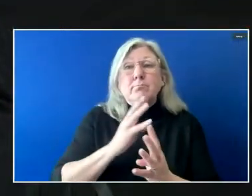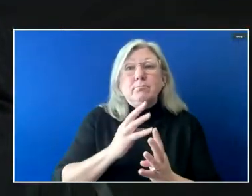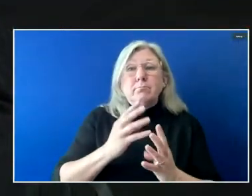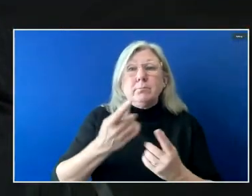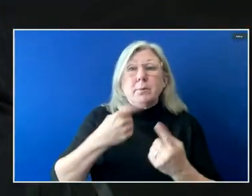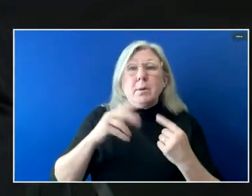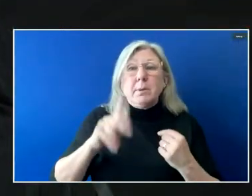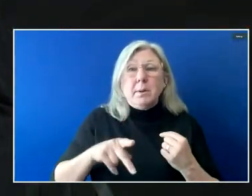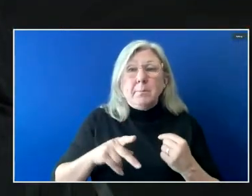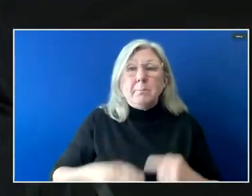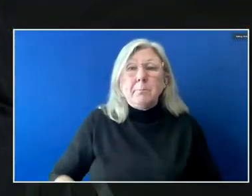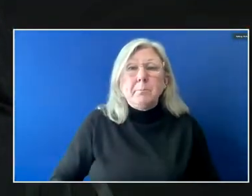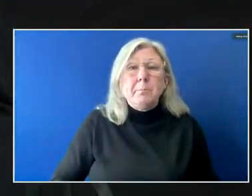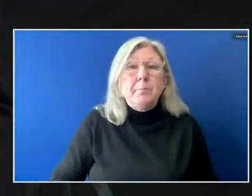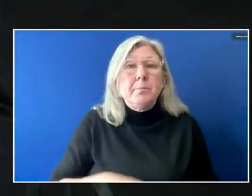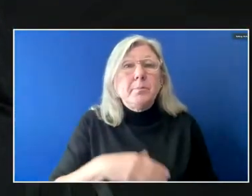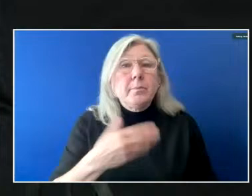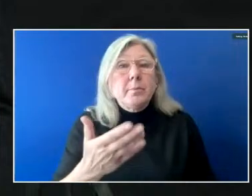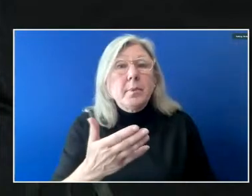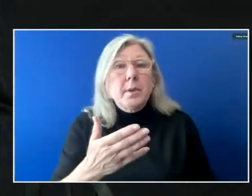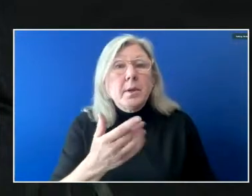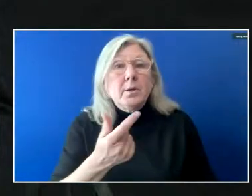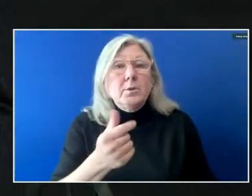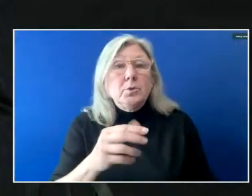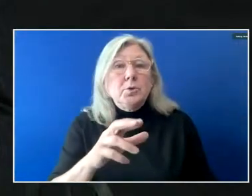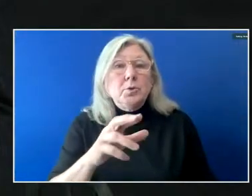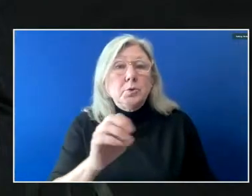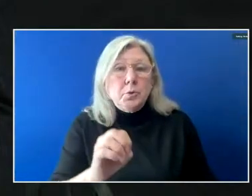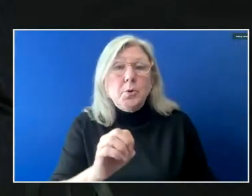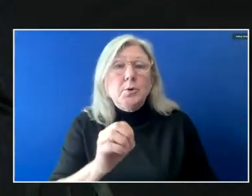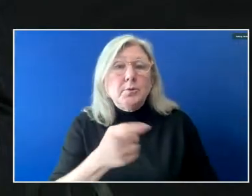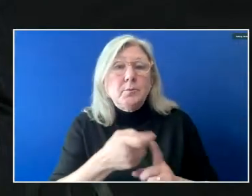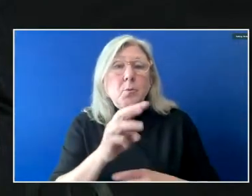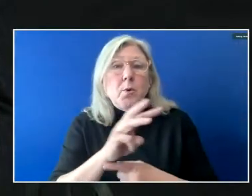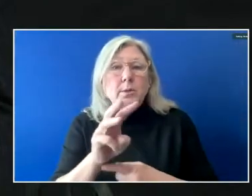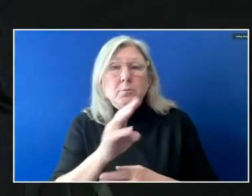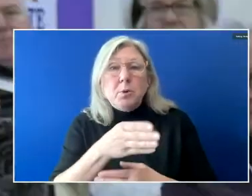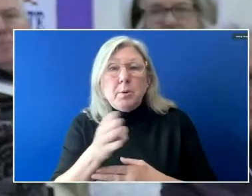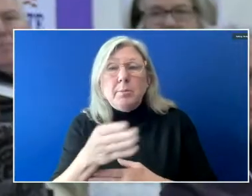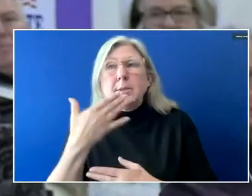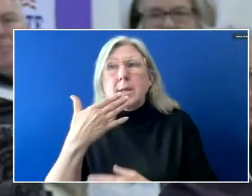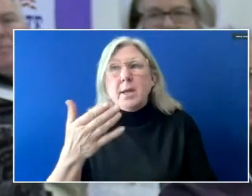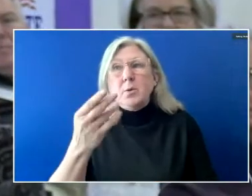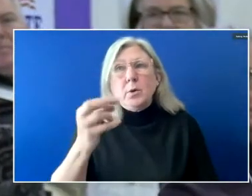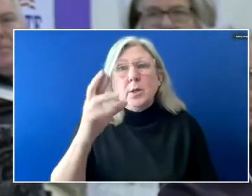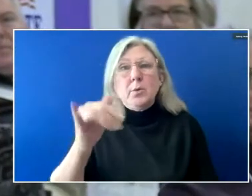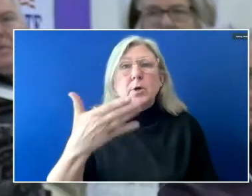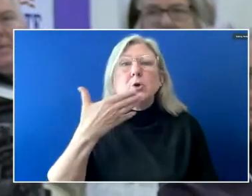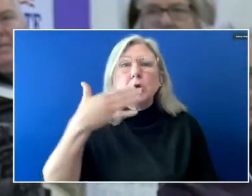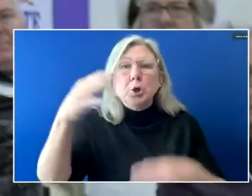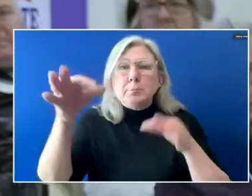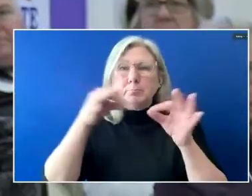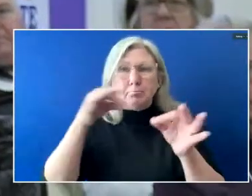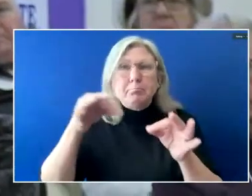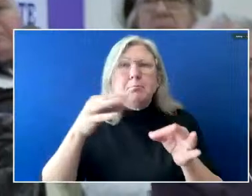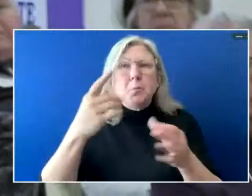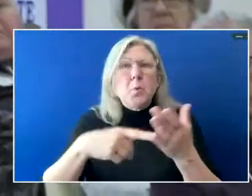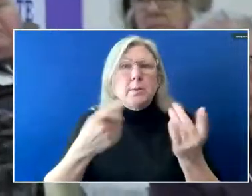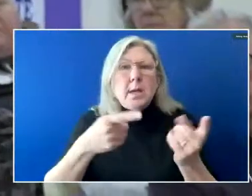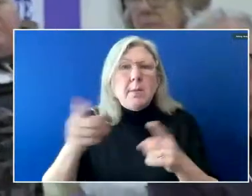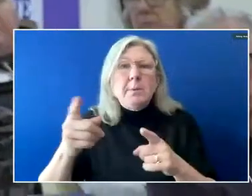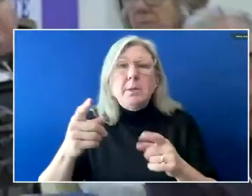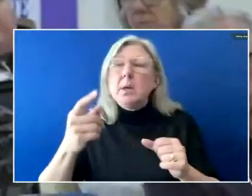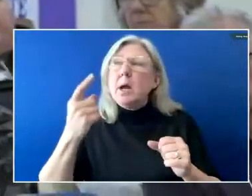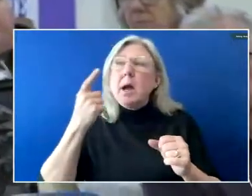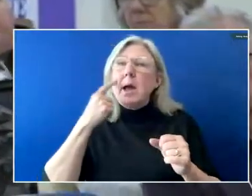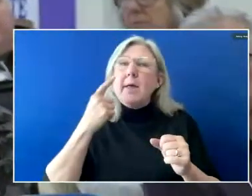Scarville George Carville West grle thank you Hillary uh good view of what's happening I don't think the motion